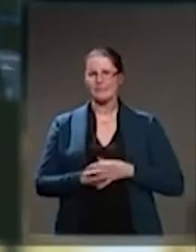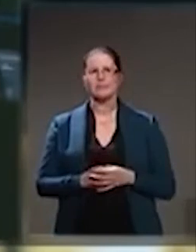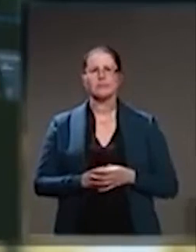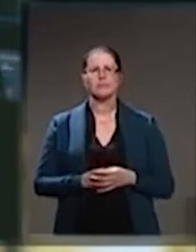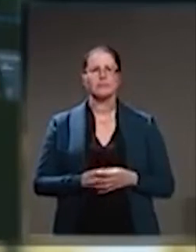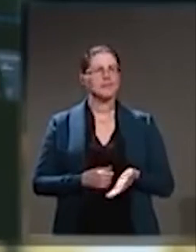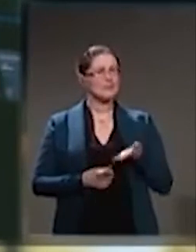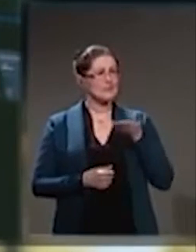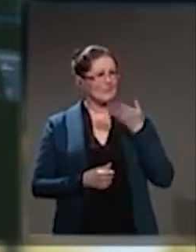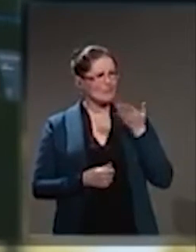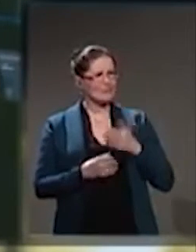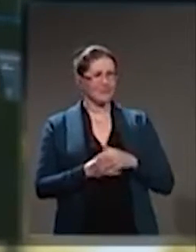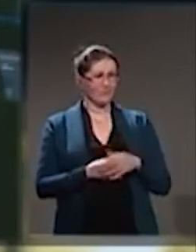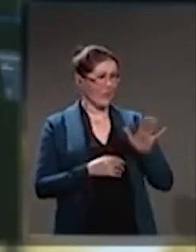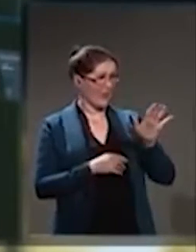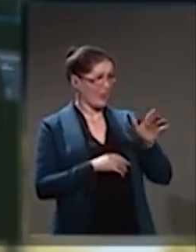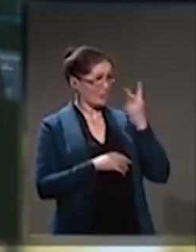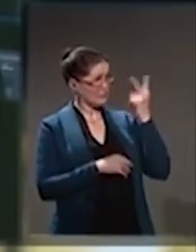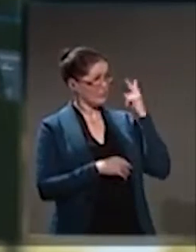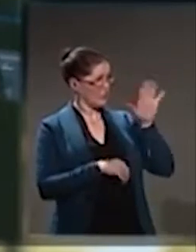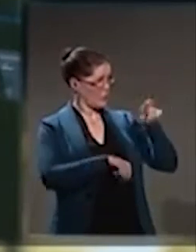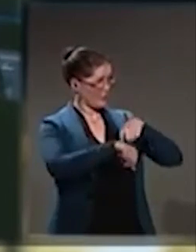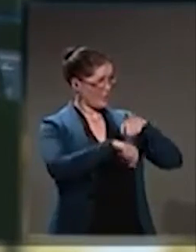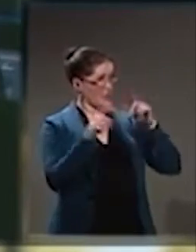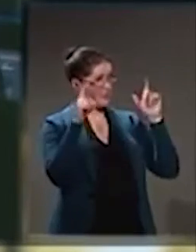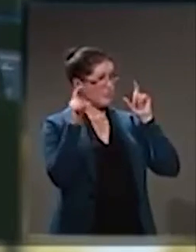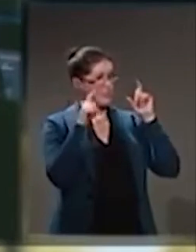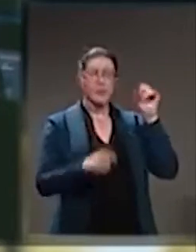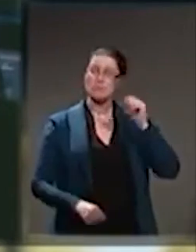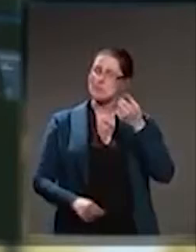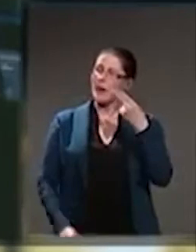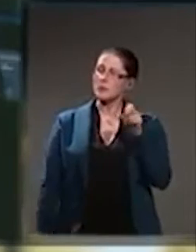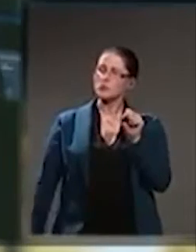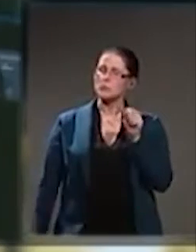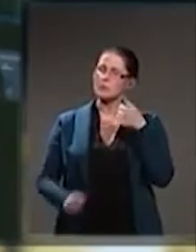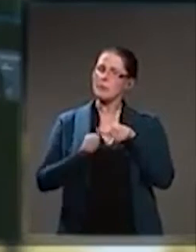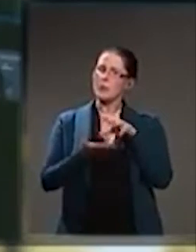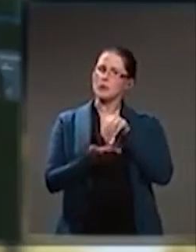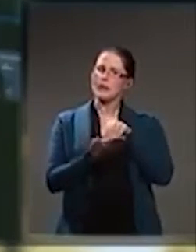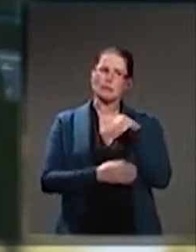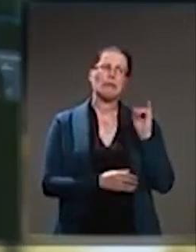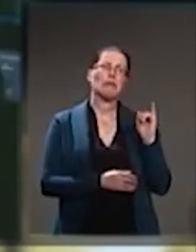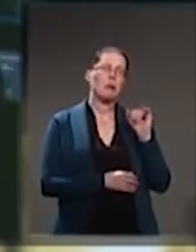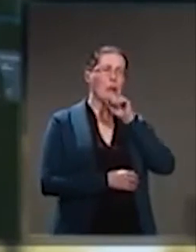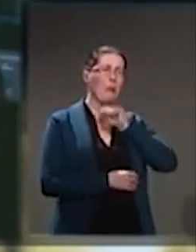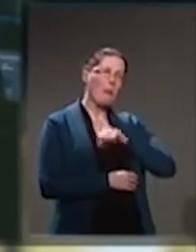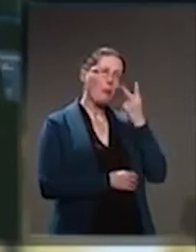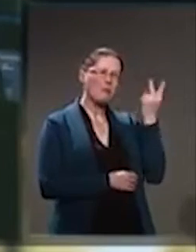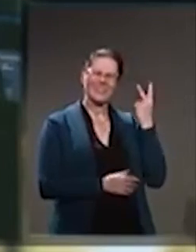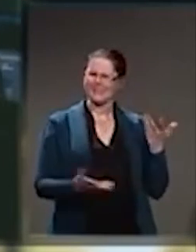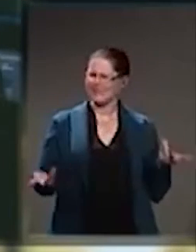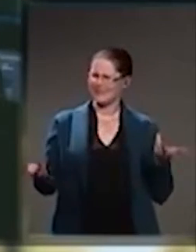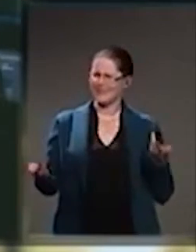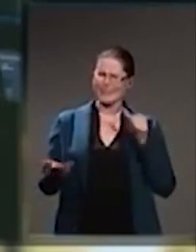Did people actually do that back in your day? Yeah, I remember doing that back in high school. Speaking of old structures,